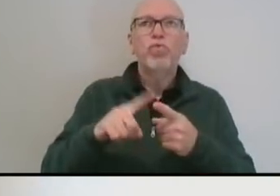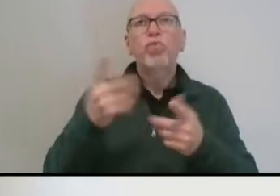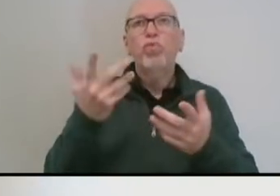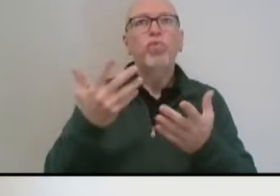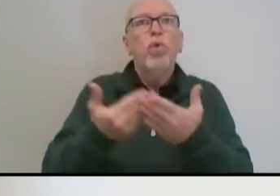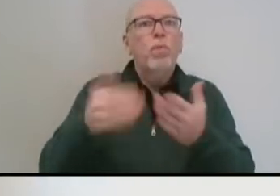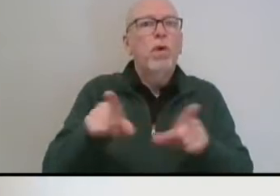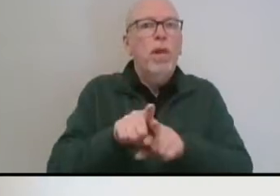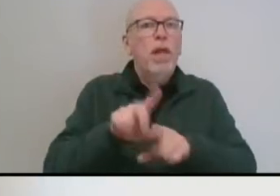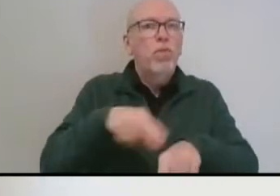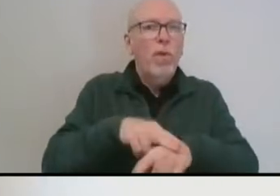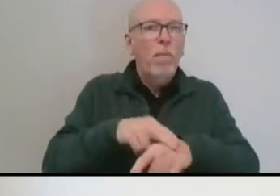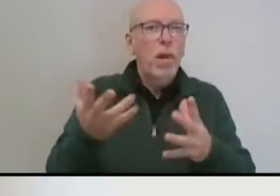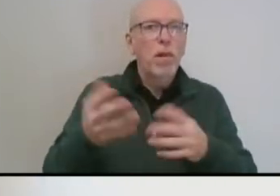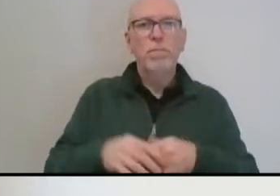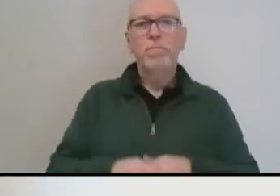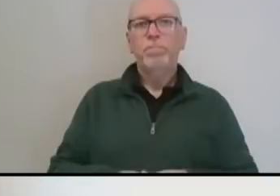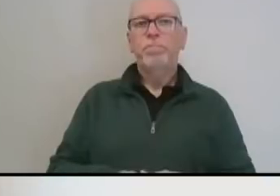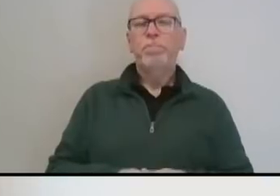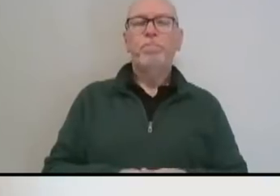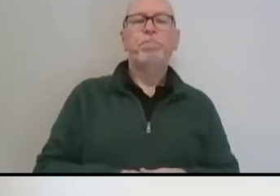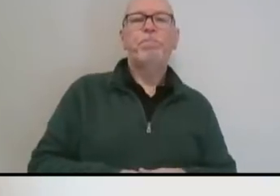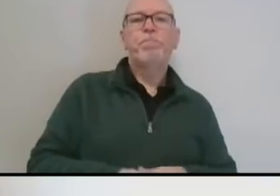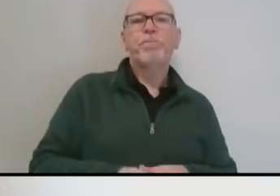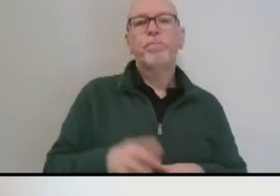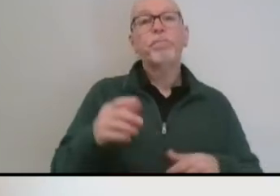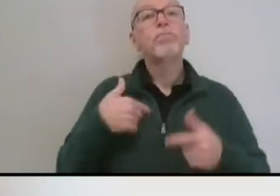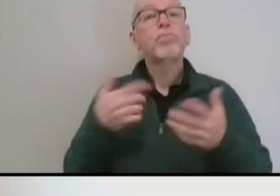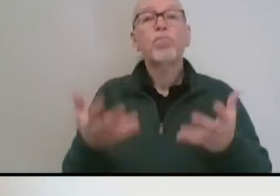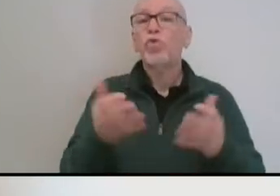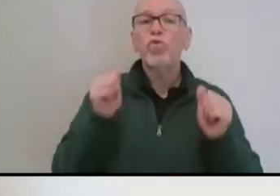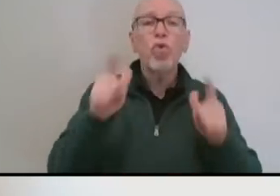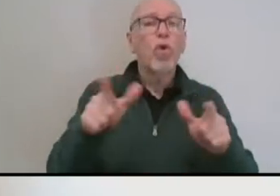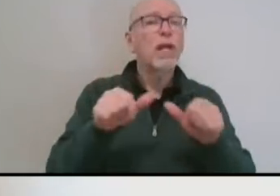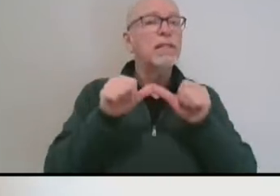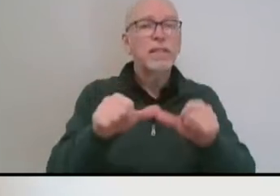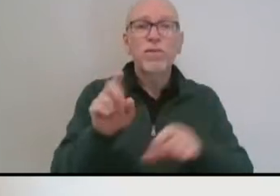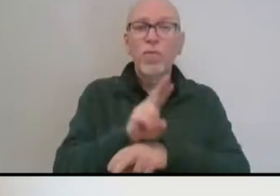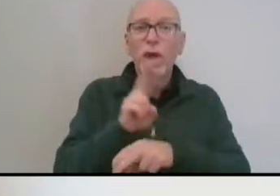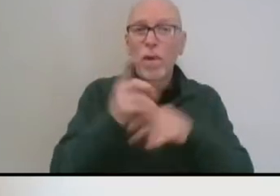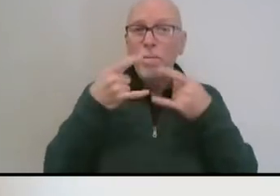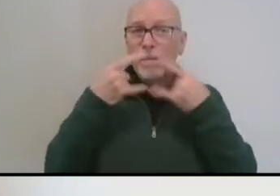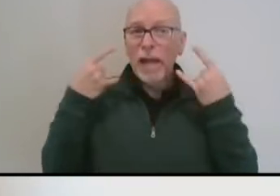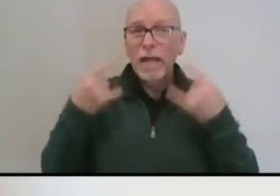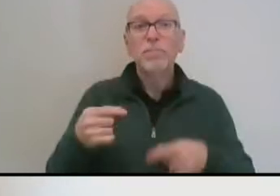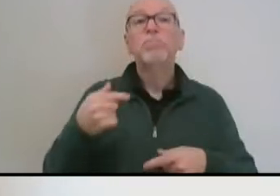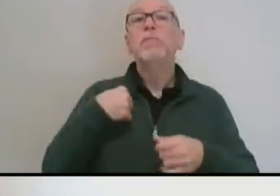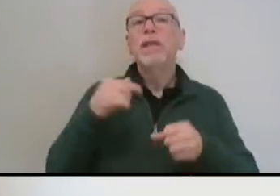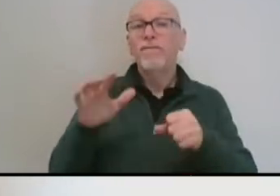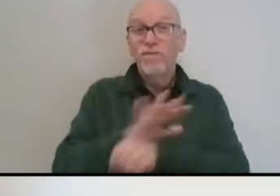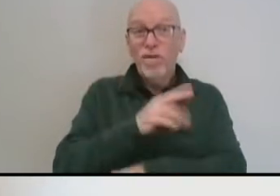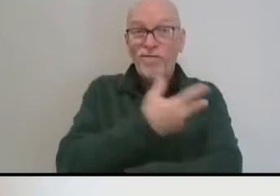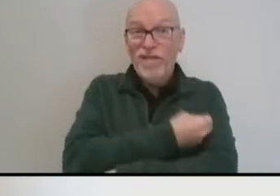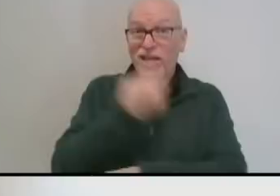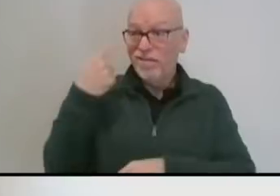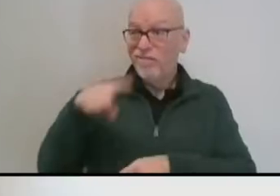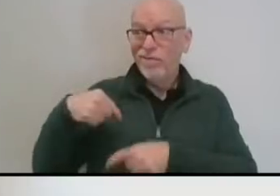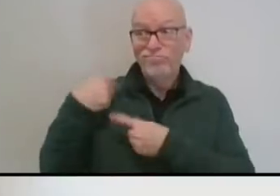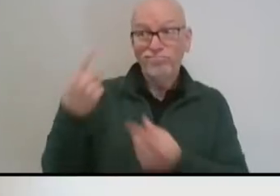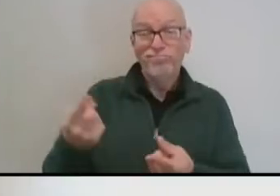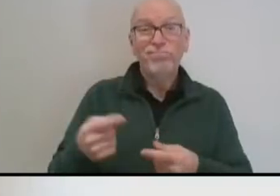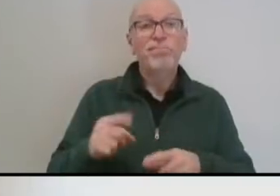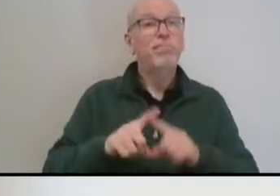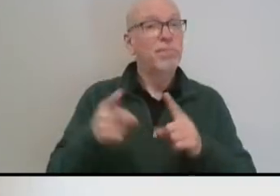of normalcy. I encourage everybody to continue to wear your mask. I have been fully vaccinated for quite some time.